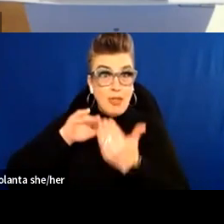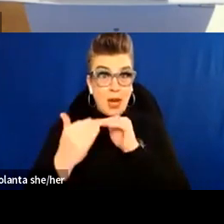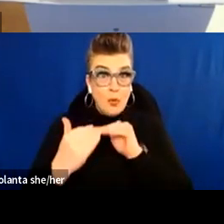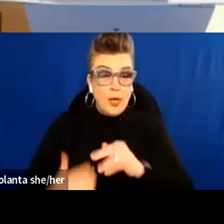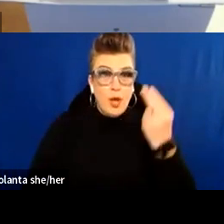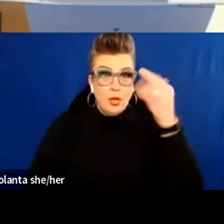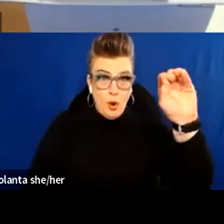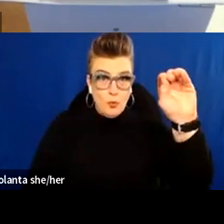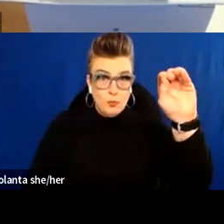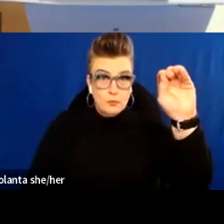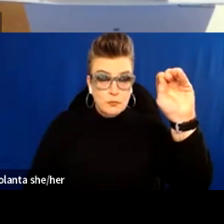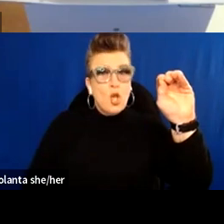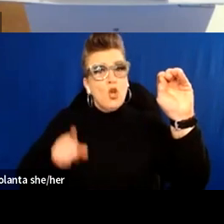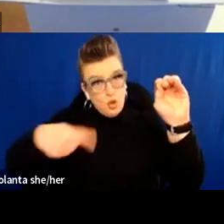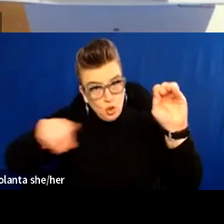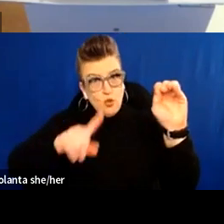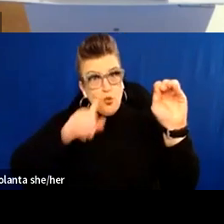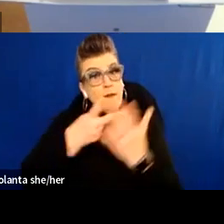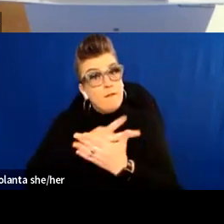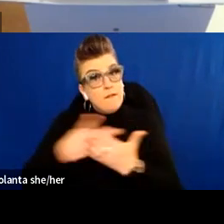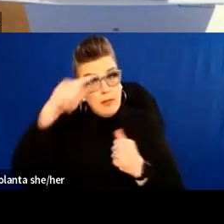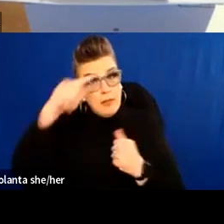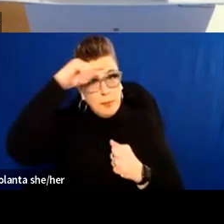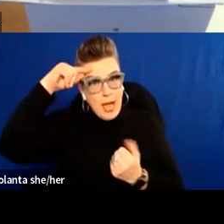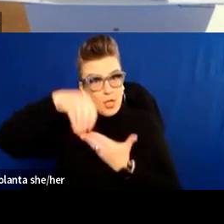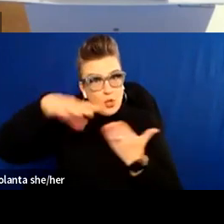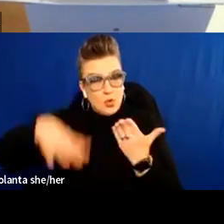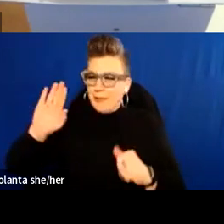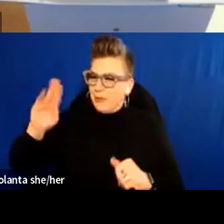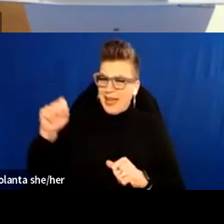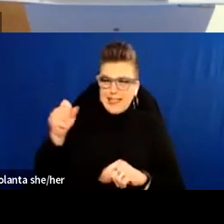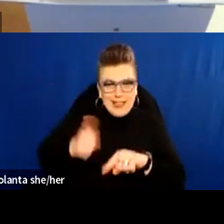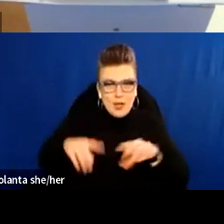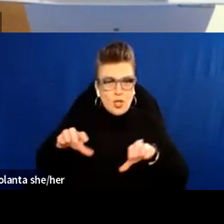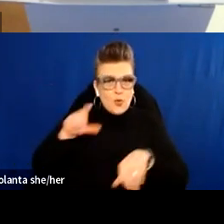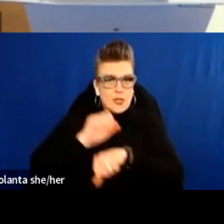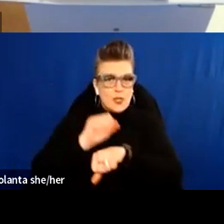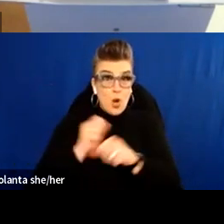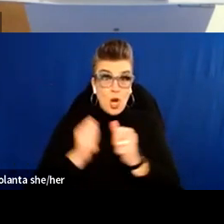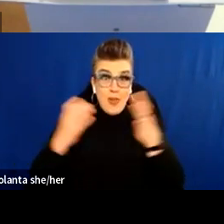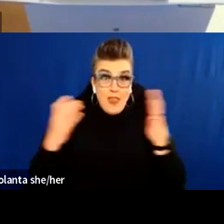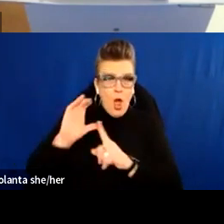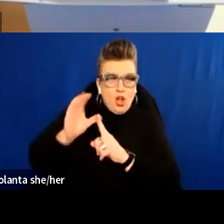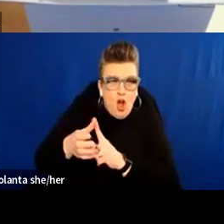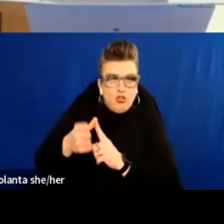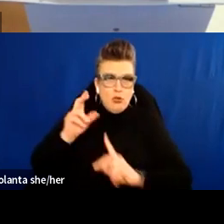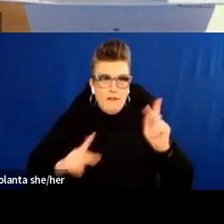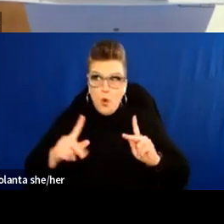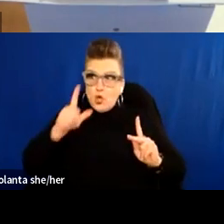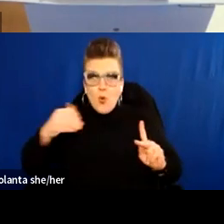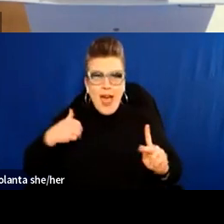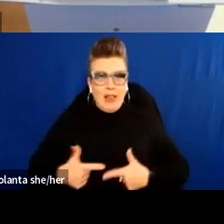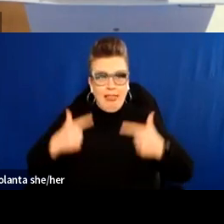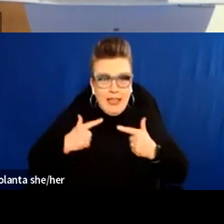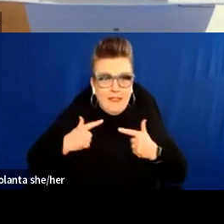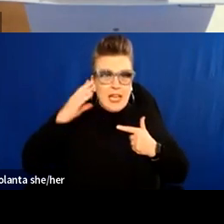build bps is failing black students bps cannot do this work without cultural insiders who are empowered to build